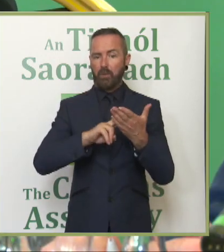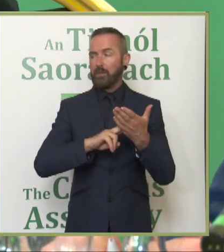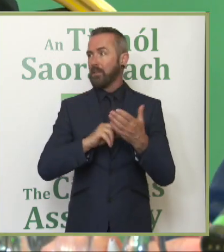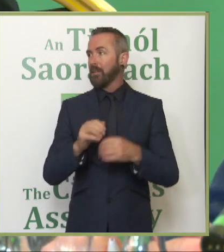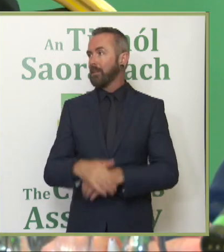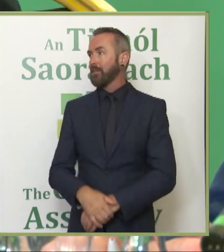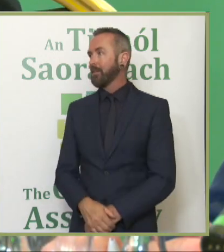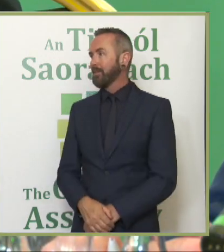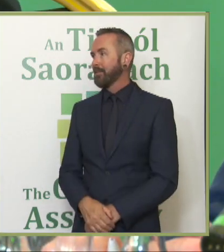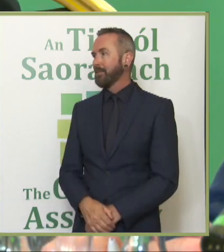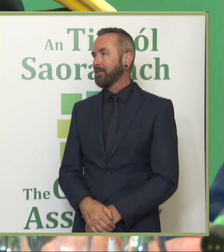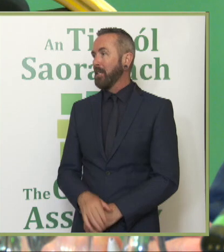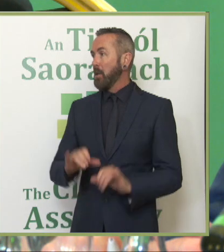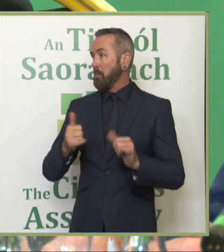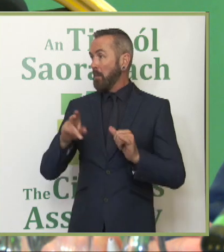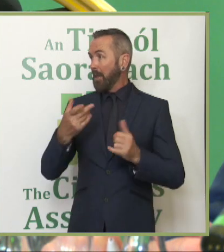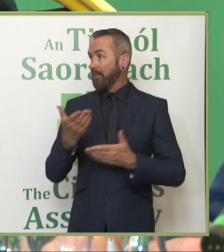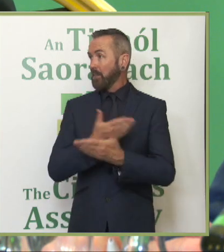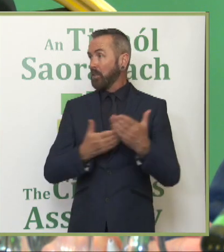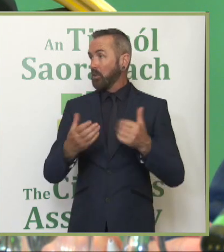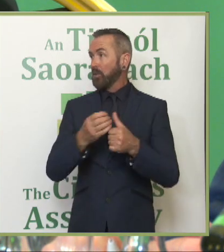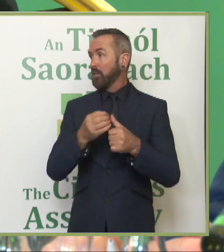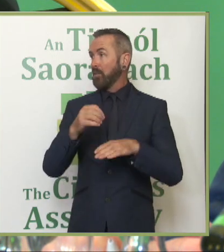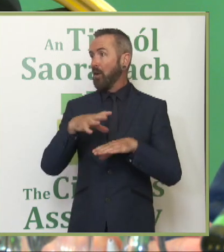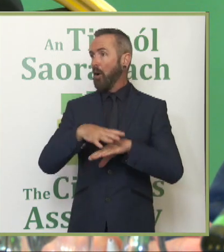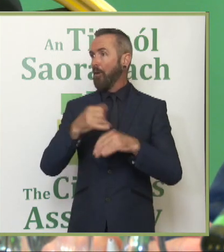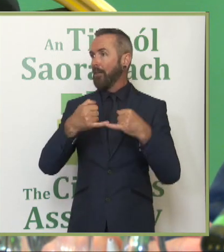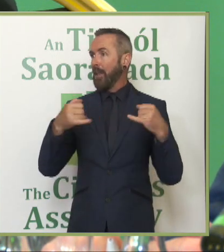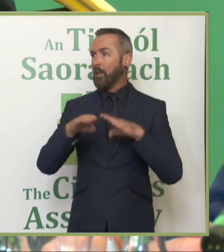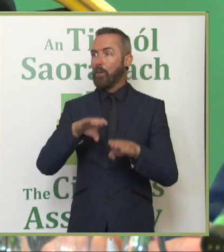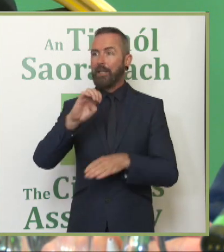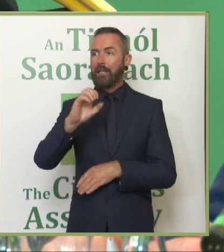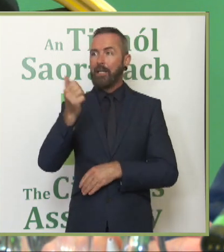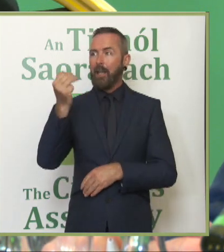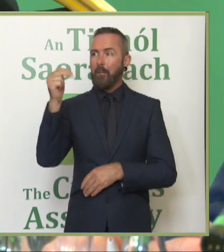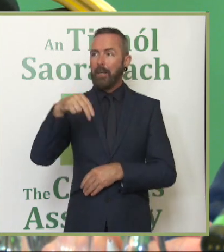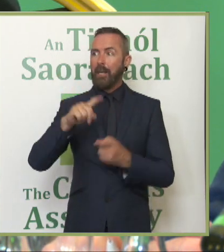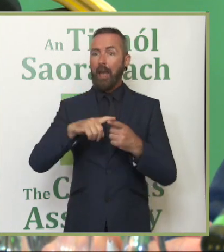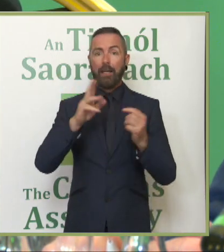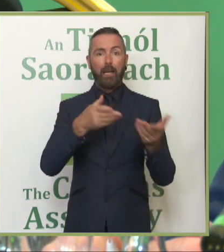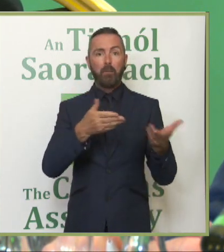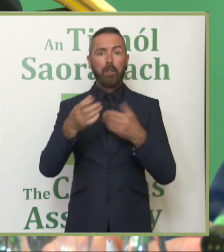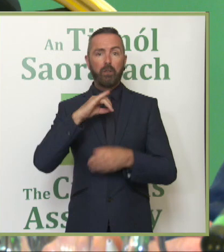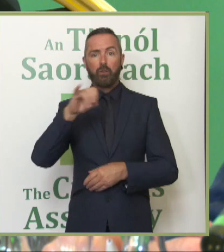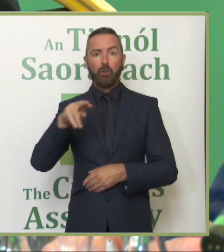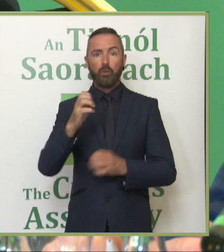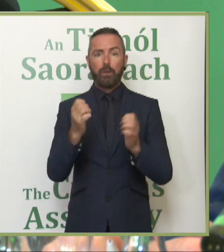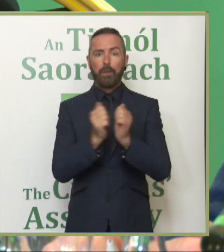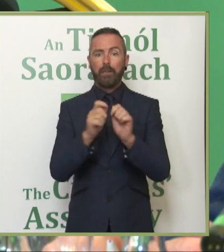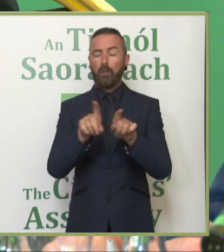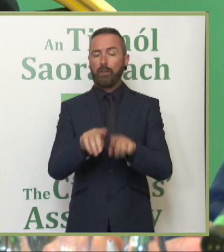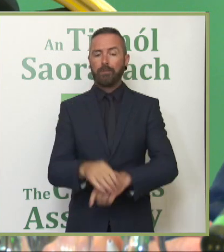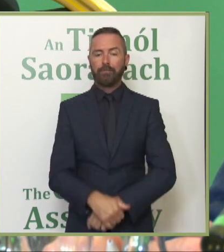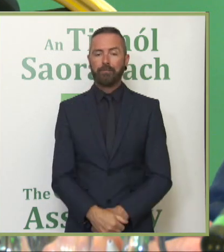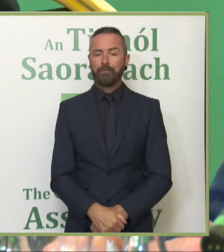about. We could have a discussion just offline with Eamon and something we can bring into the June meeting as well.